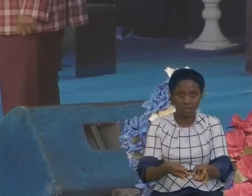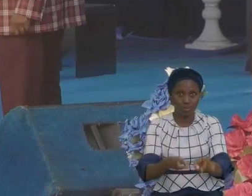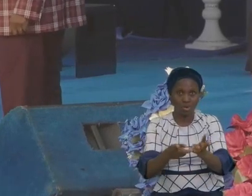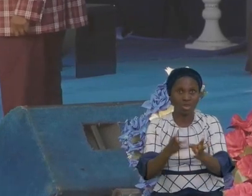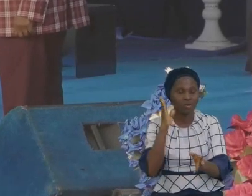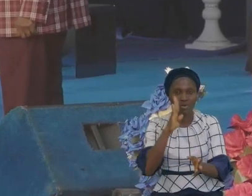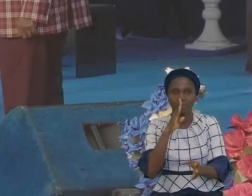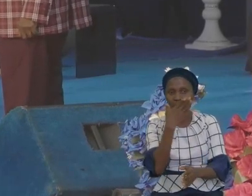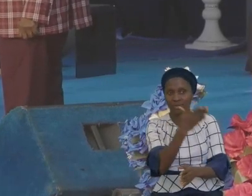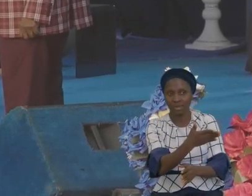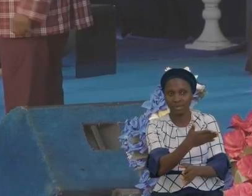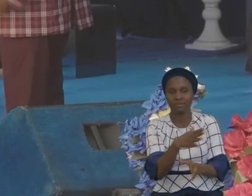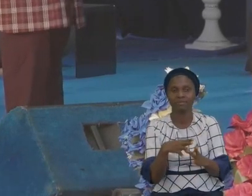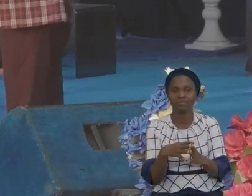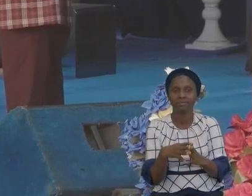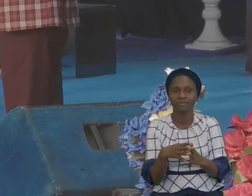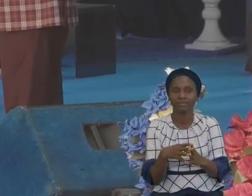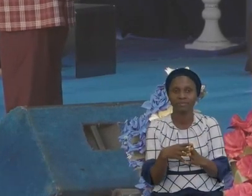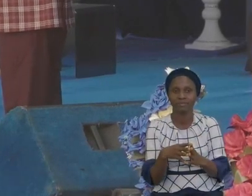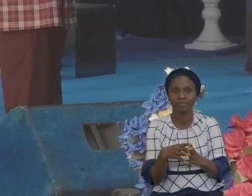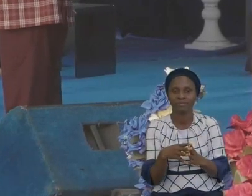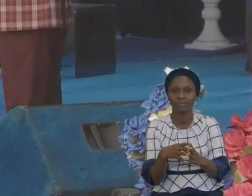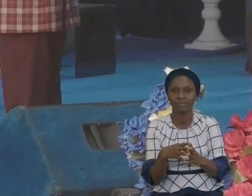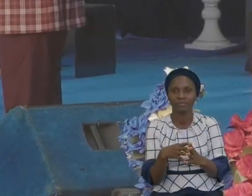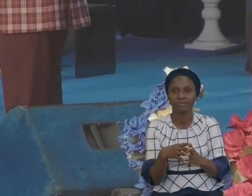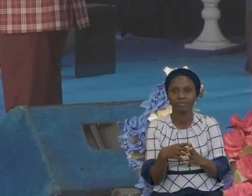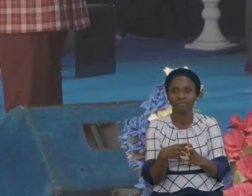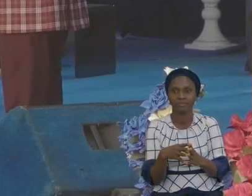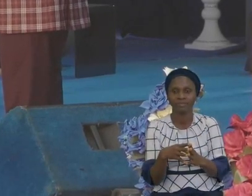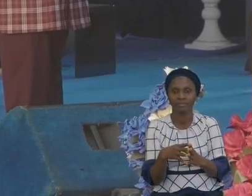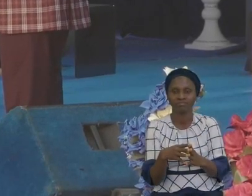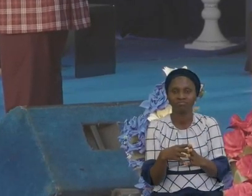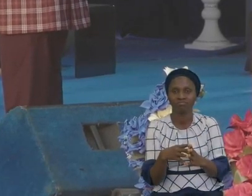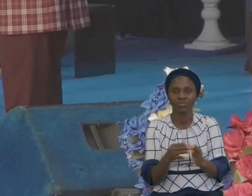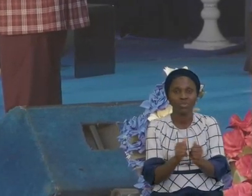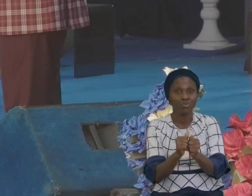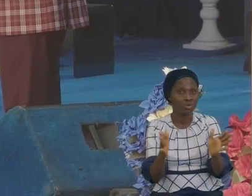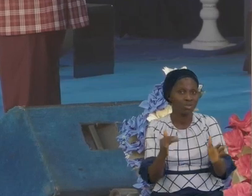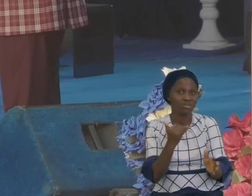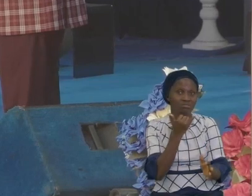unmistakable. An highway shall be there,